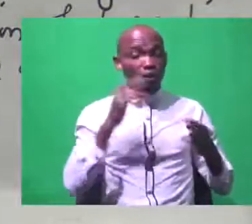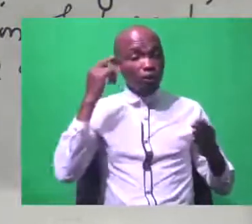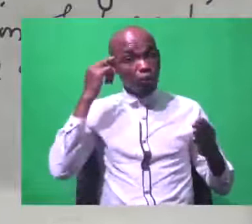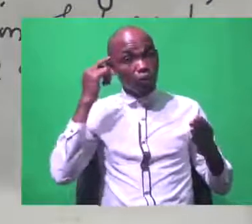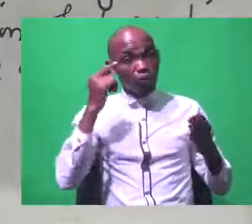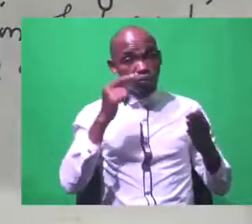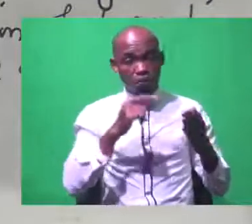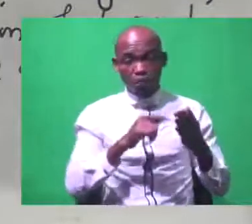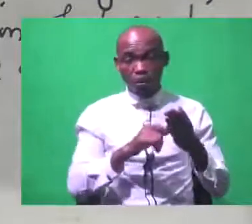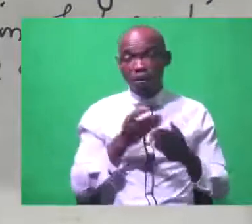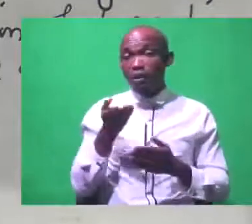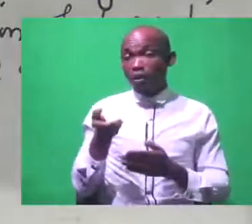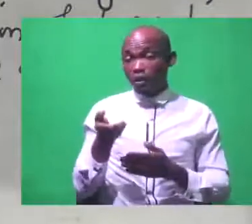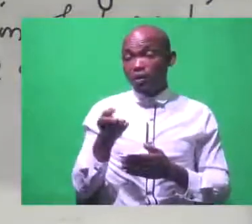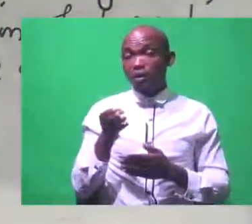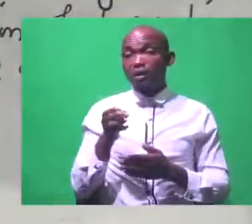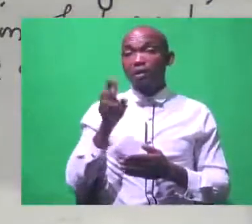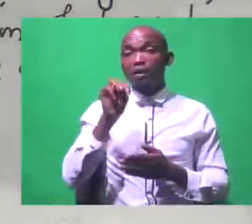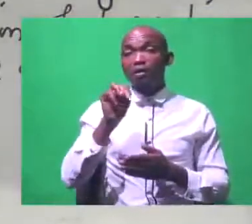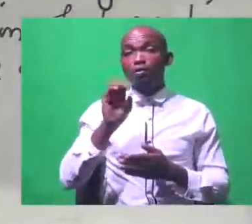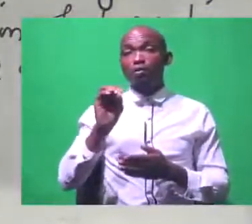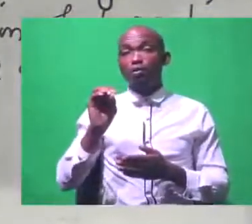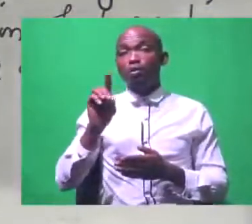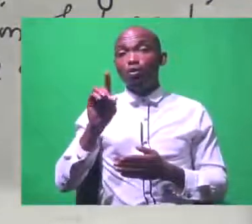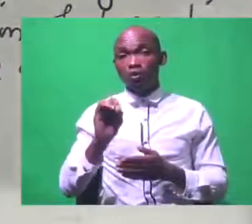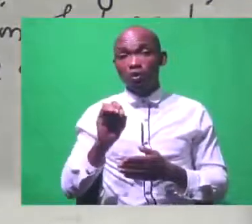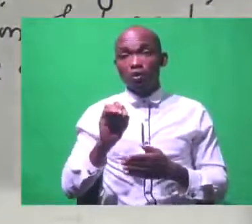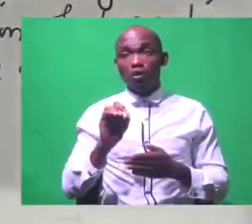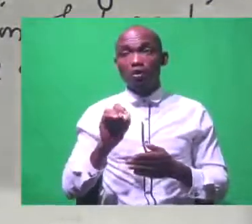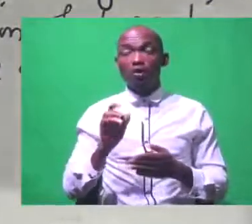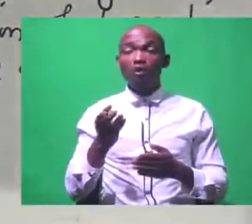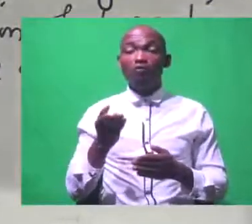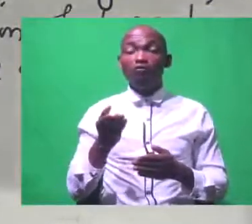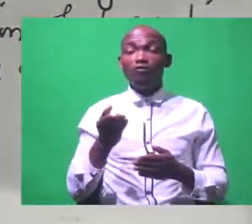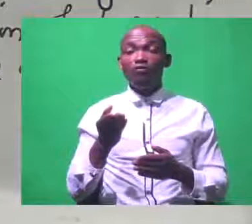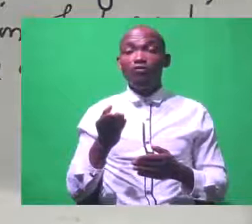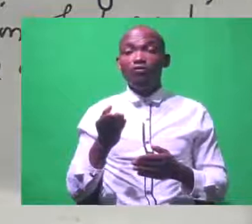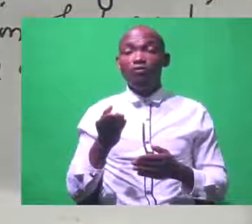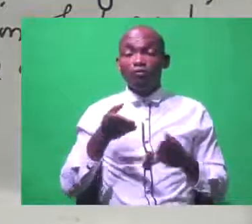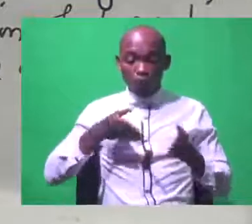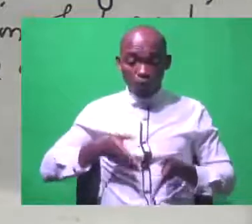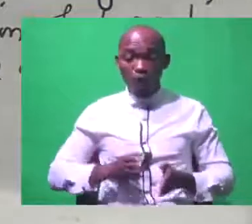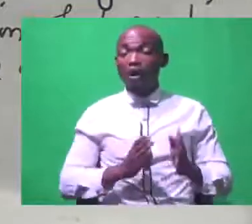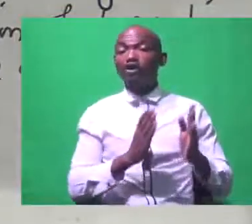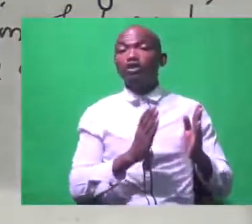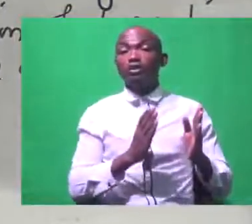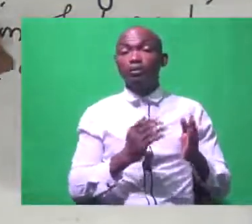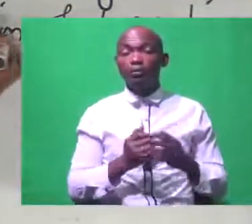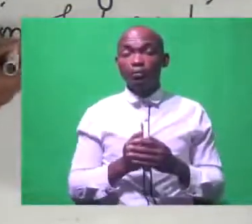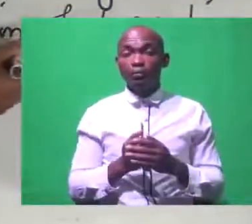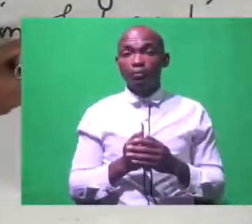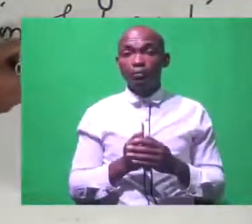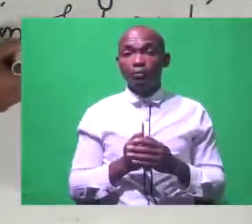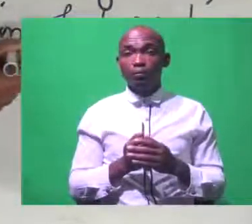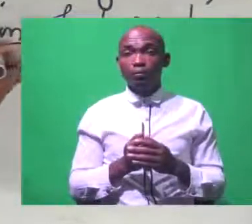mean the mode of production. The mode of production